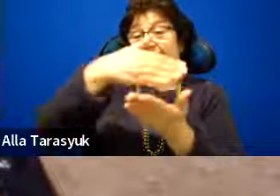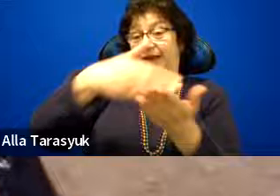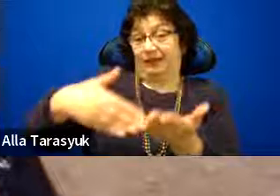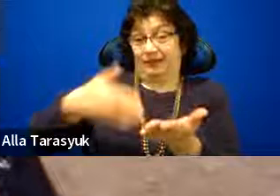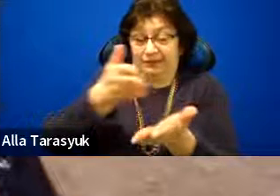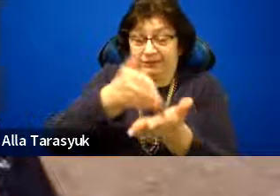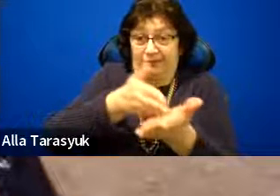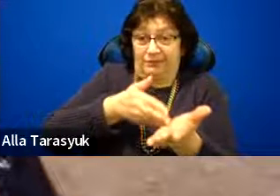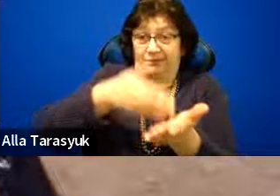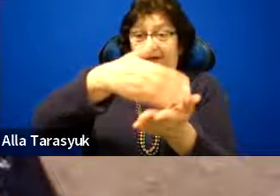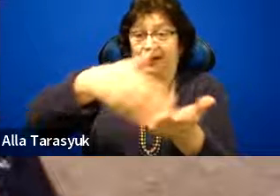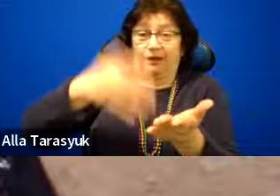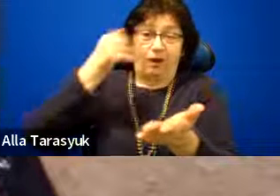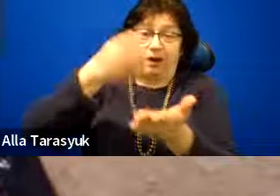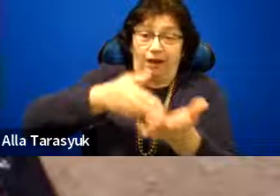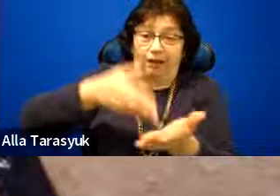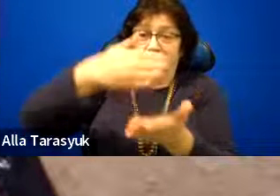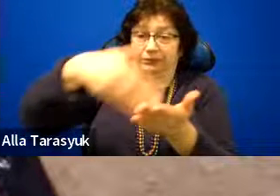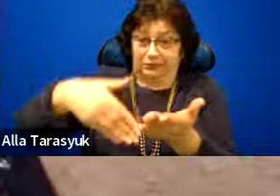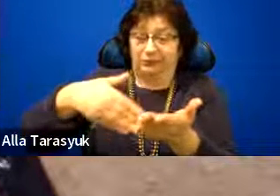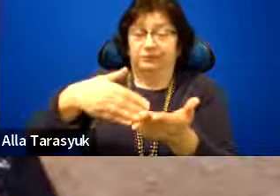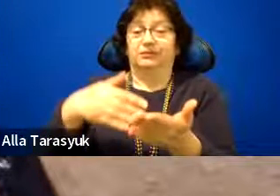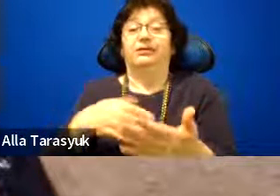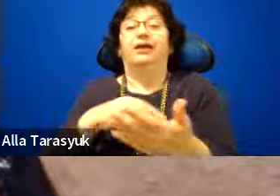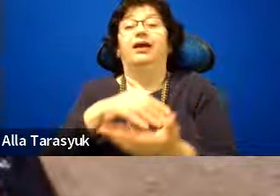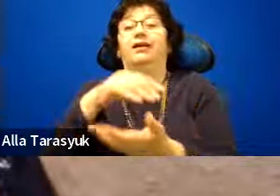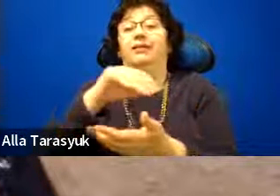king, and then cake, like you're slicing it.